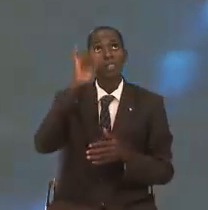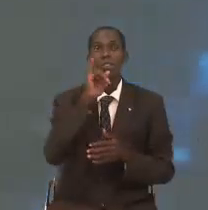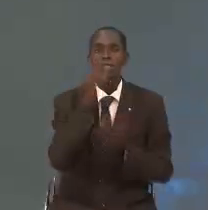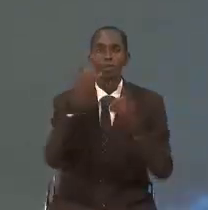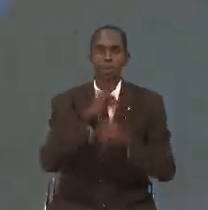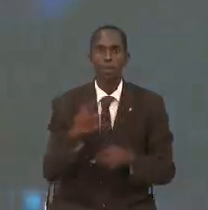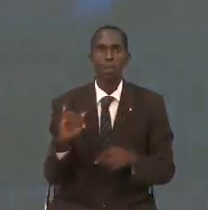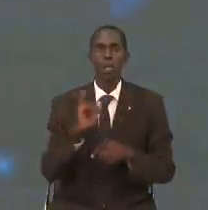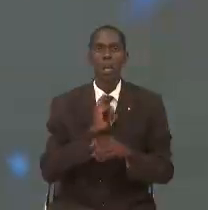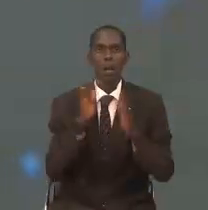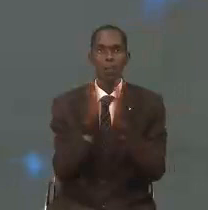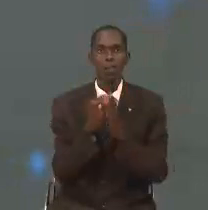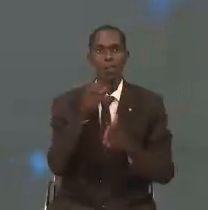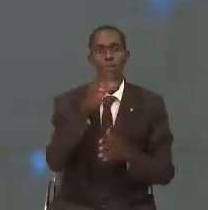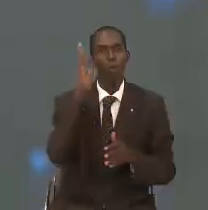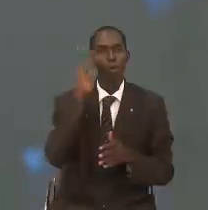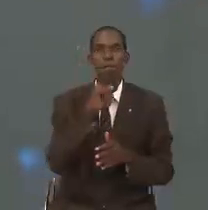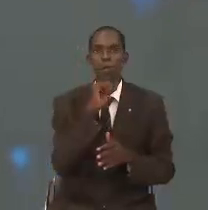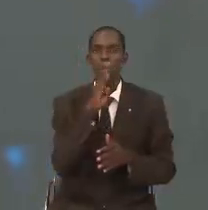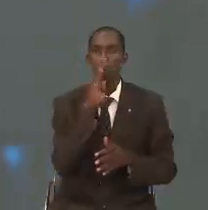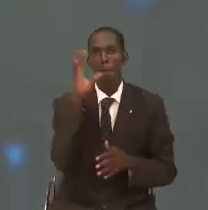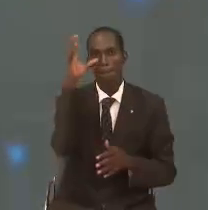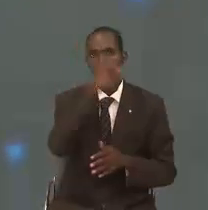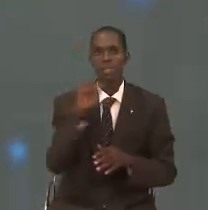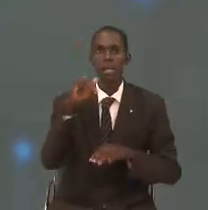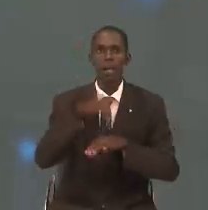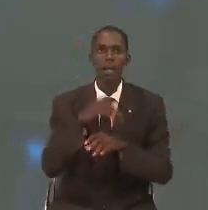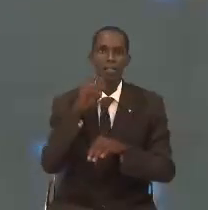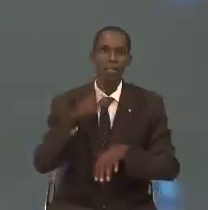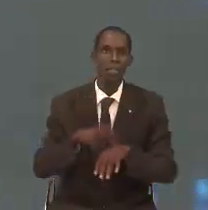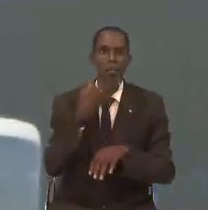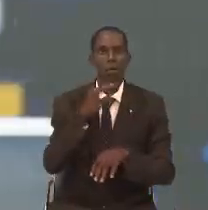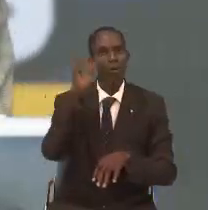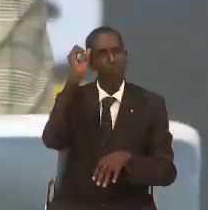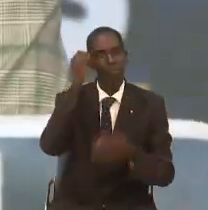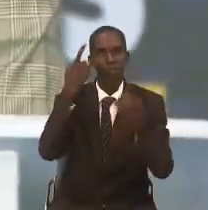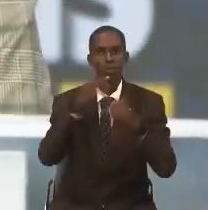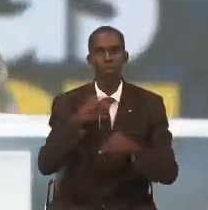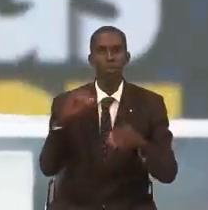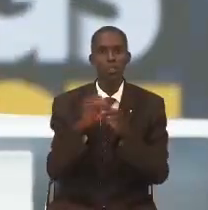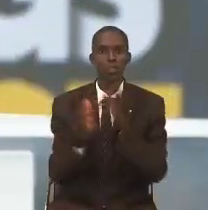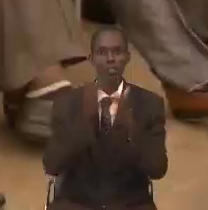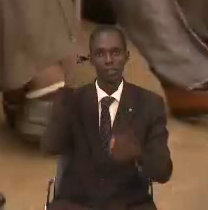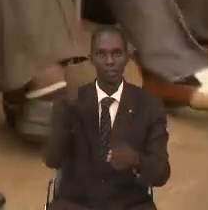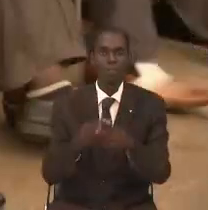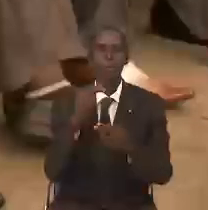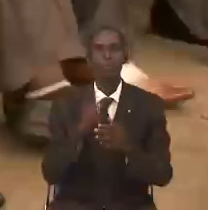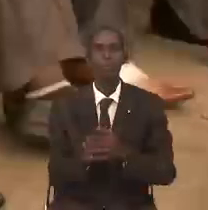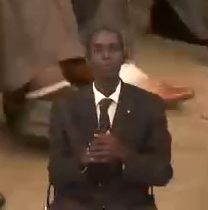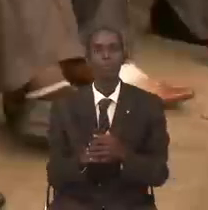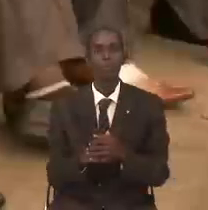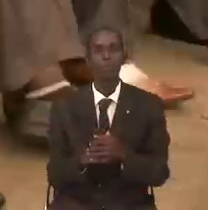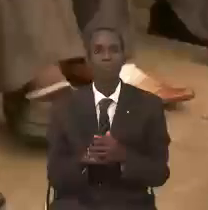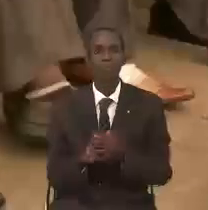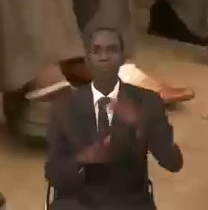I pray you'll not be missing at the time of his coming, in Jesus' name.